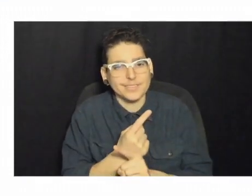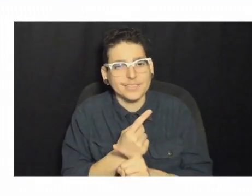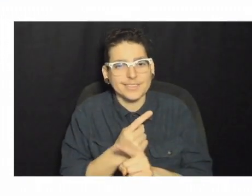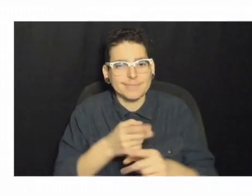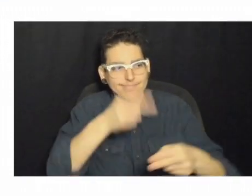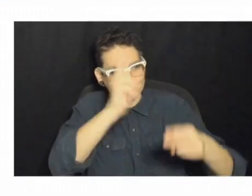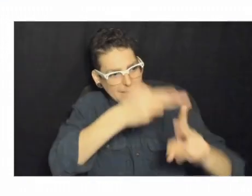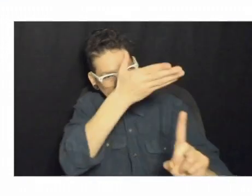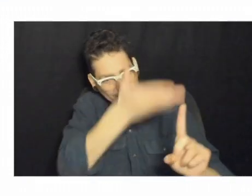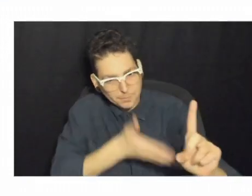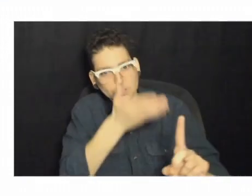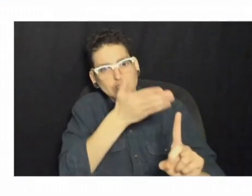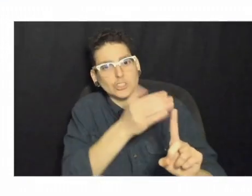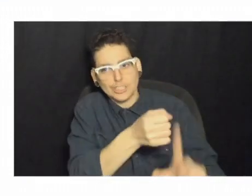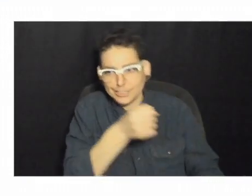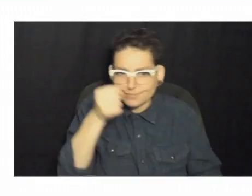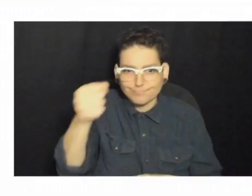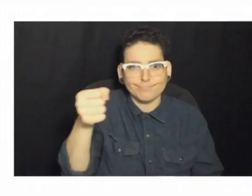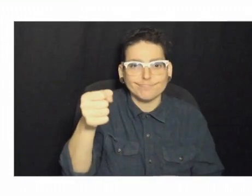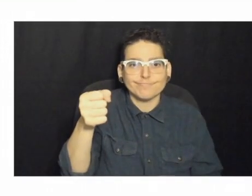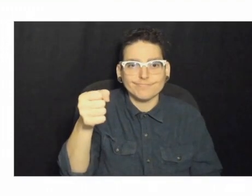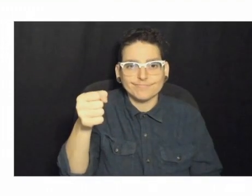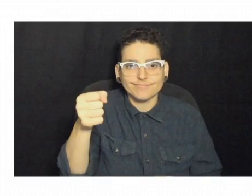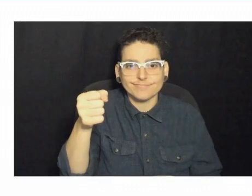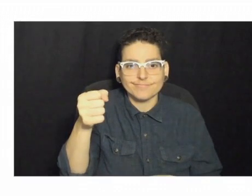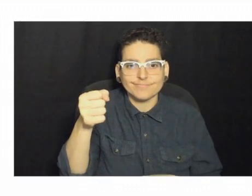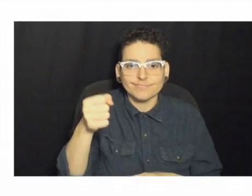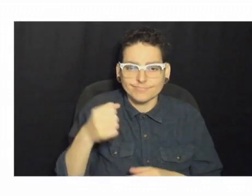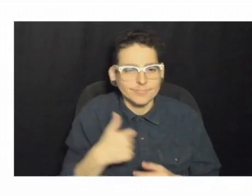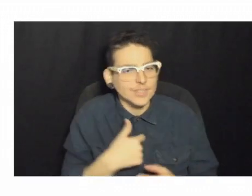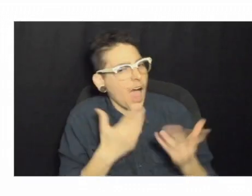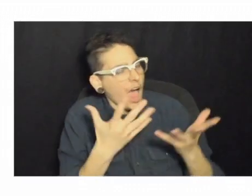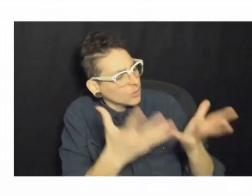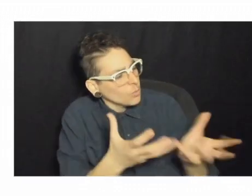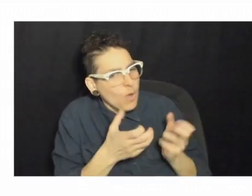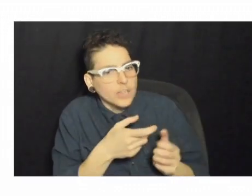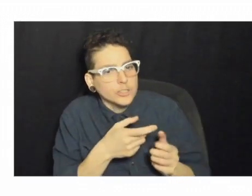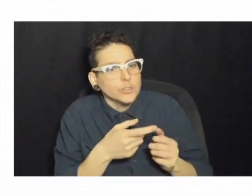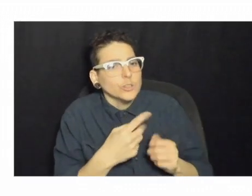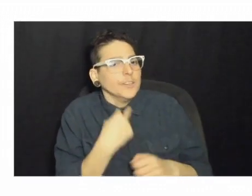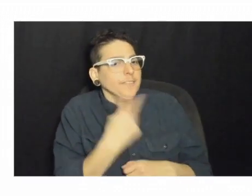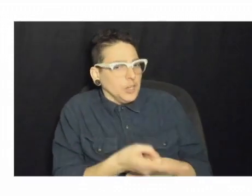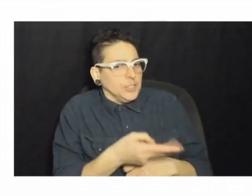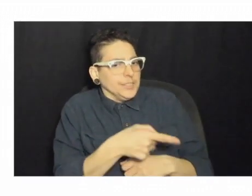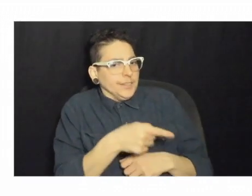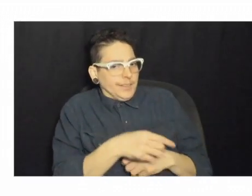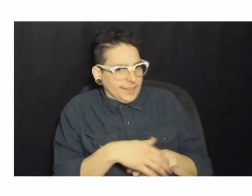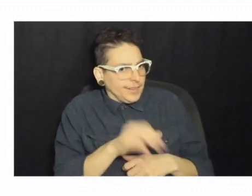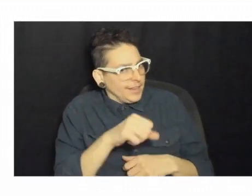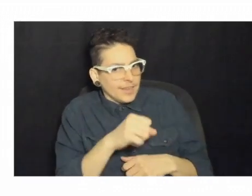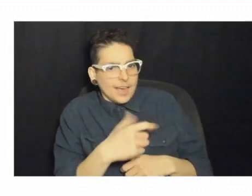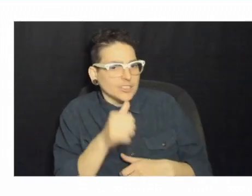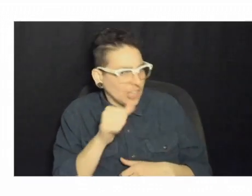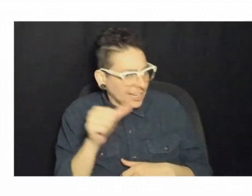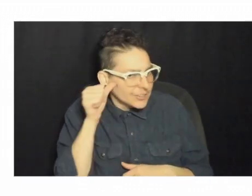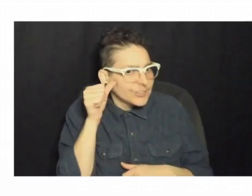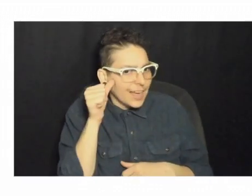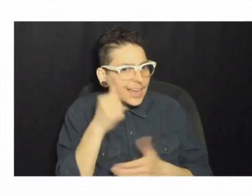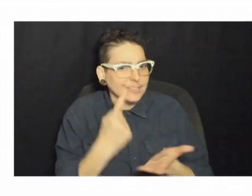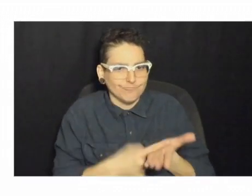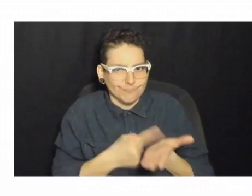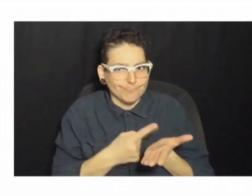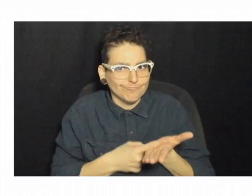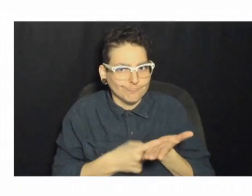up? Looking, I think somebody in yesterday's discussed the idea of informal community leaders taking the